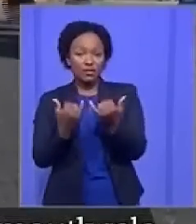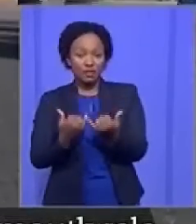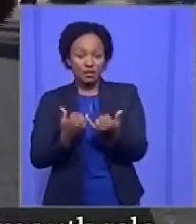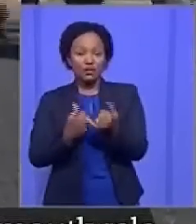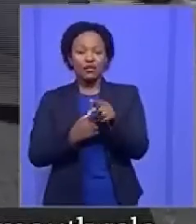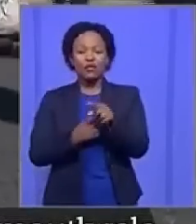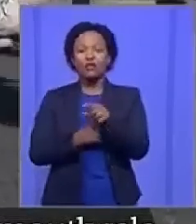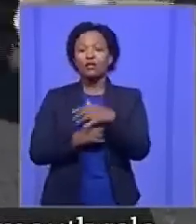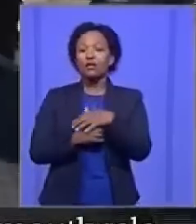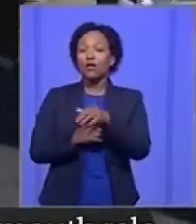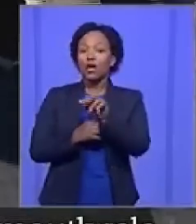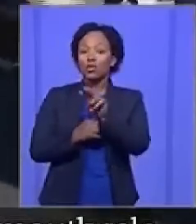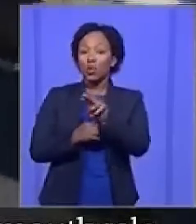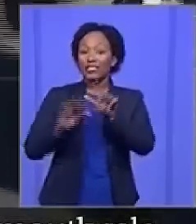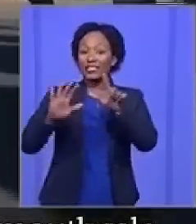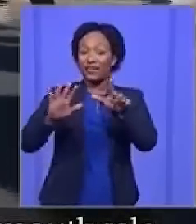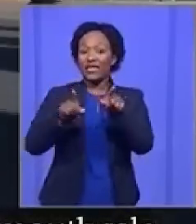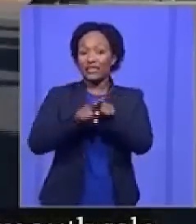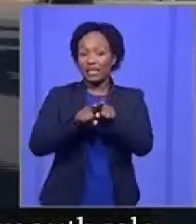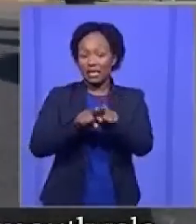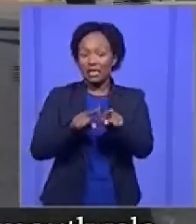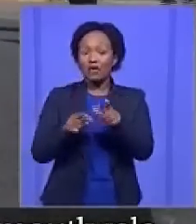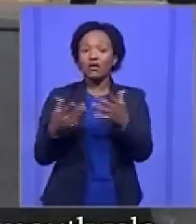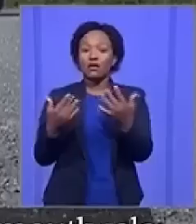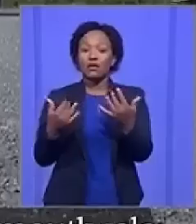le 27 le